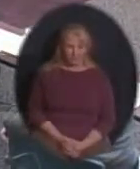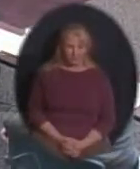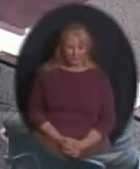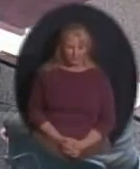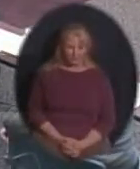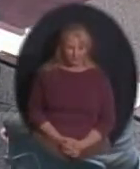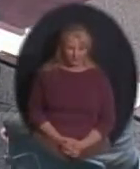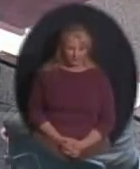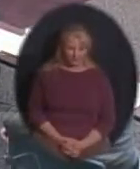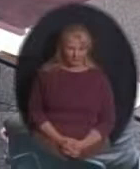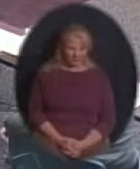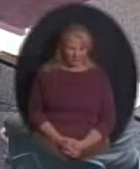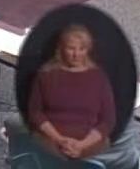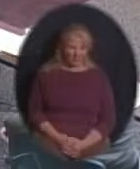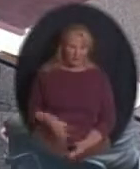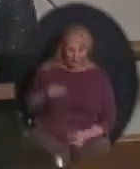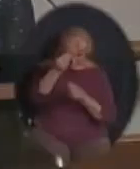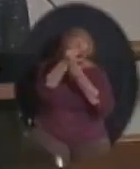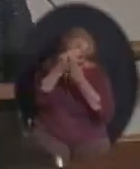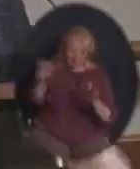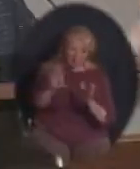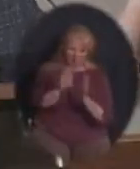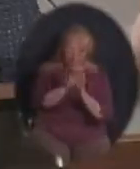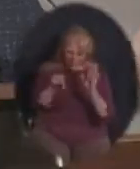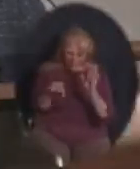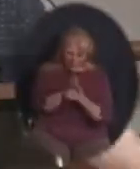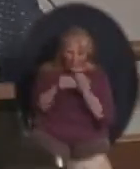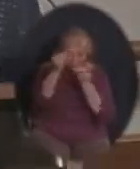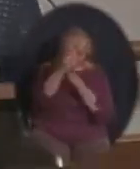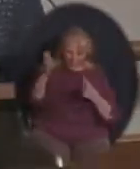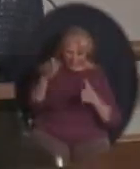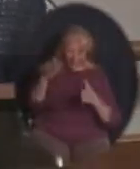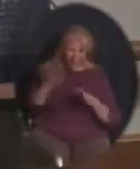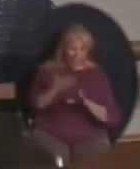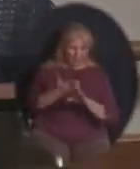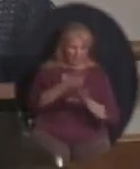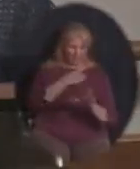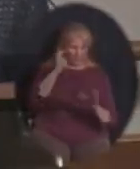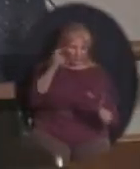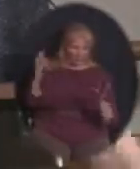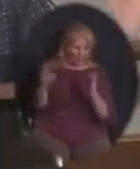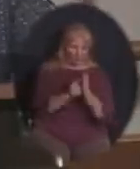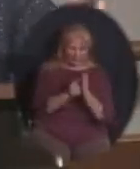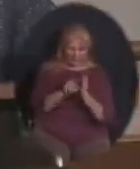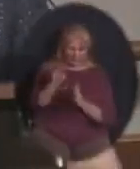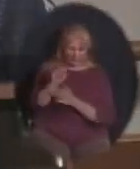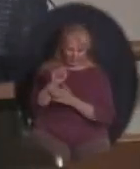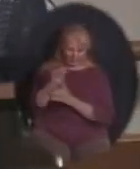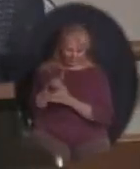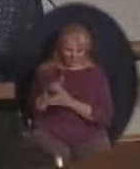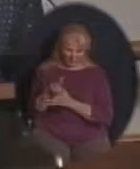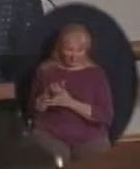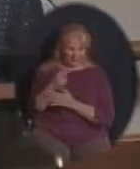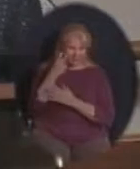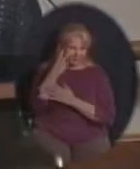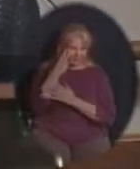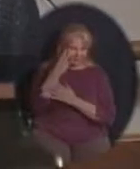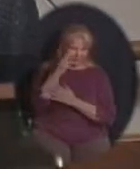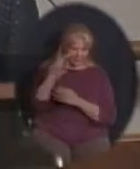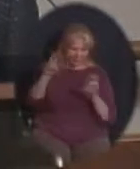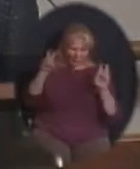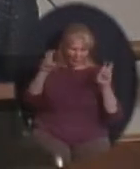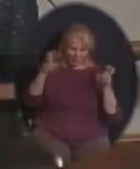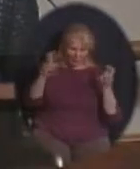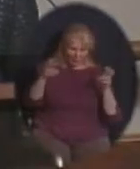I'd like to give you a little background information before we recognize the mayor. Tell you about Olathe Reads. You see the logo featured on the